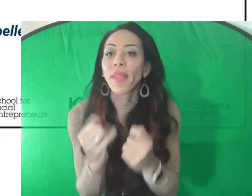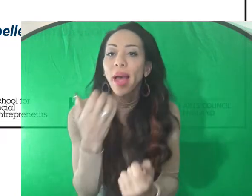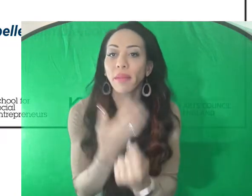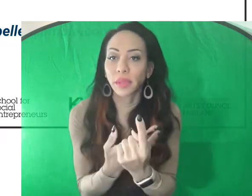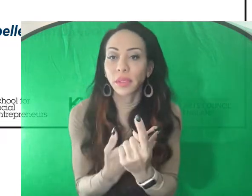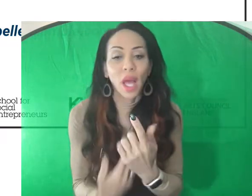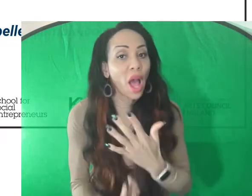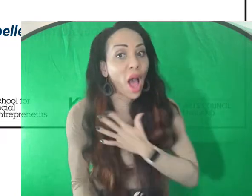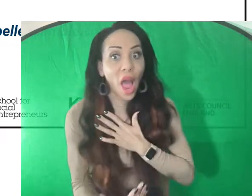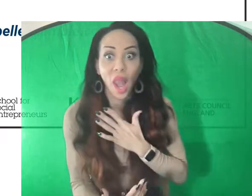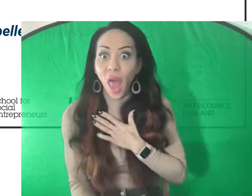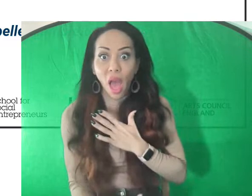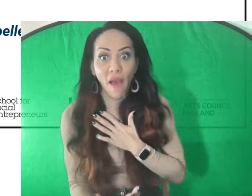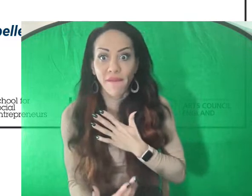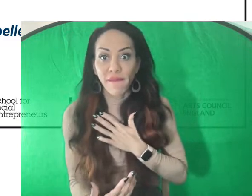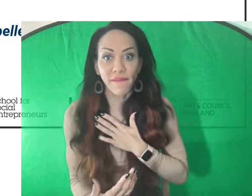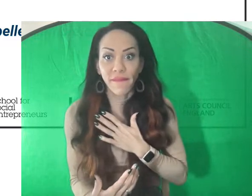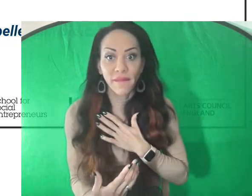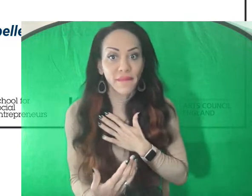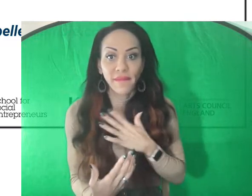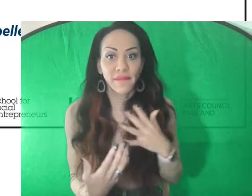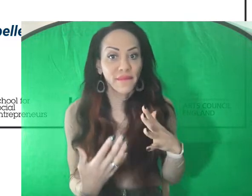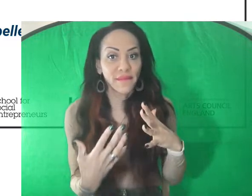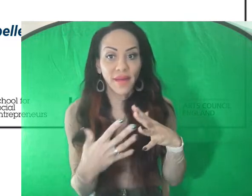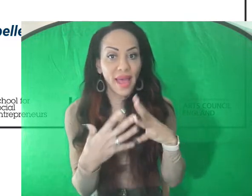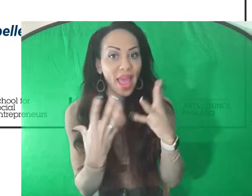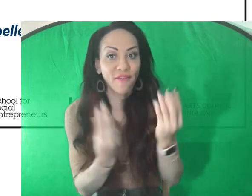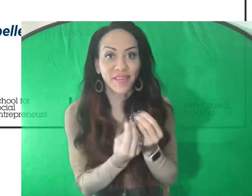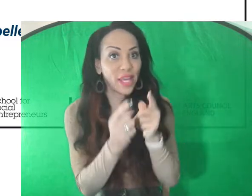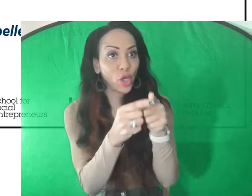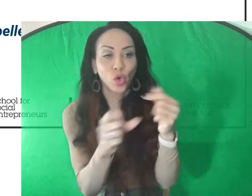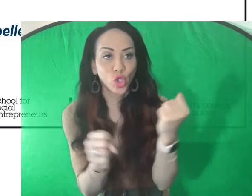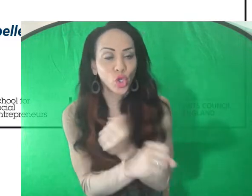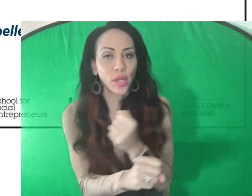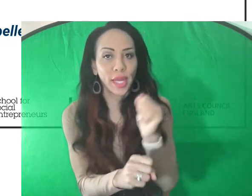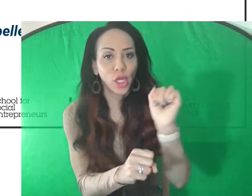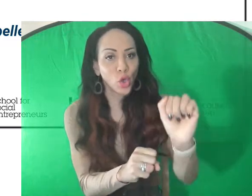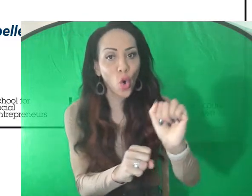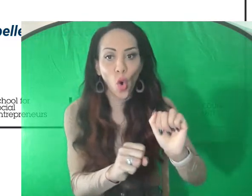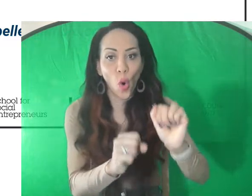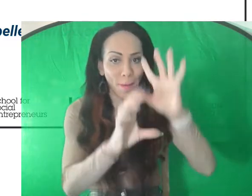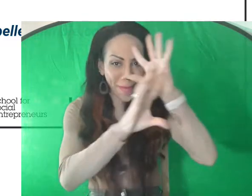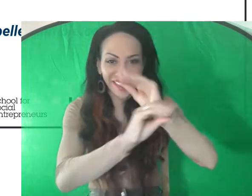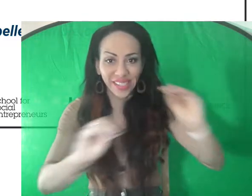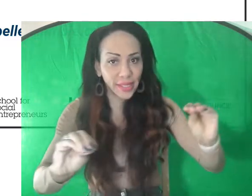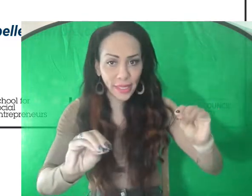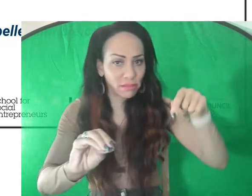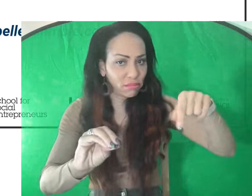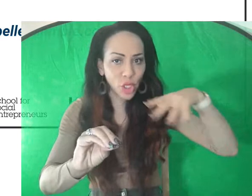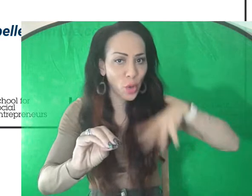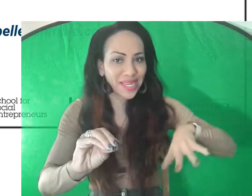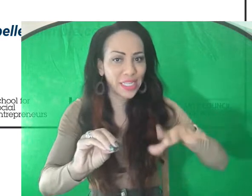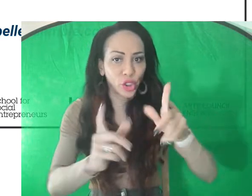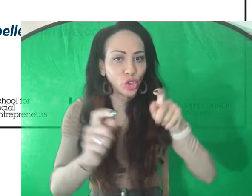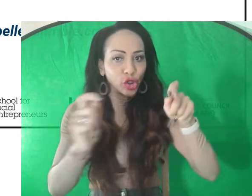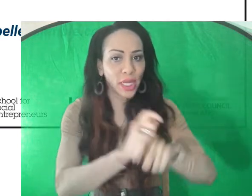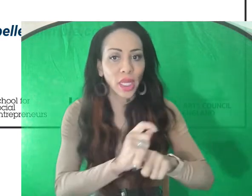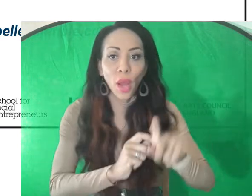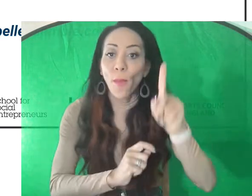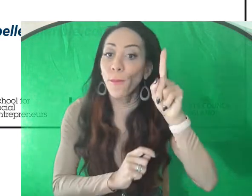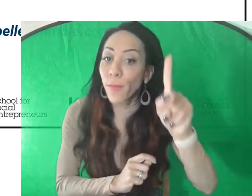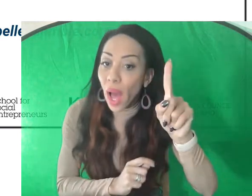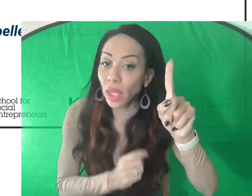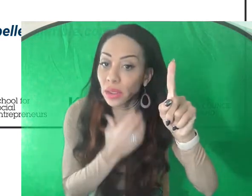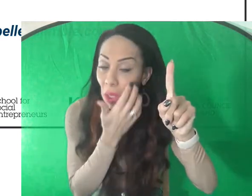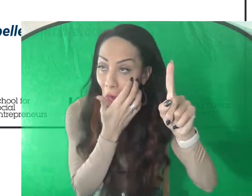what you're doing, and I don't think any of your messaging needs to change as well. But it's worthwhile. No, yeah, you might see people